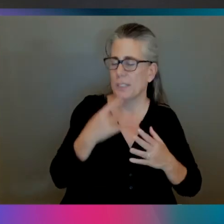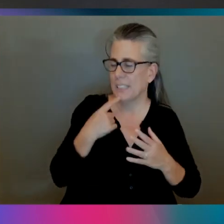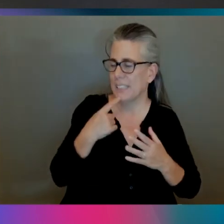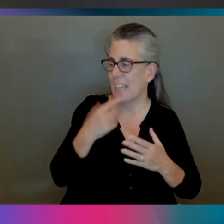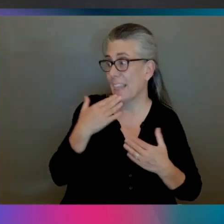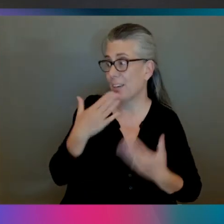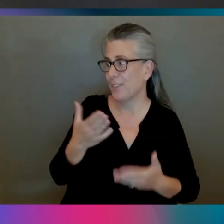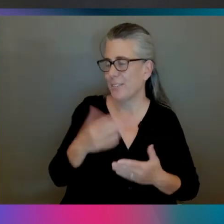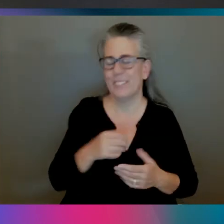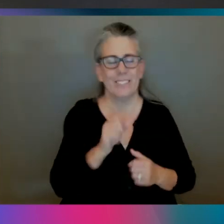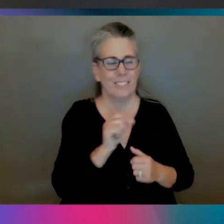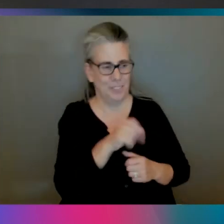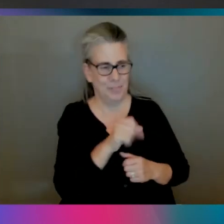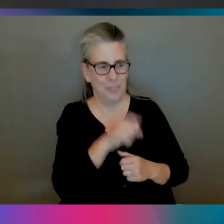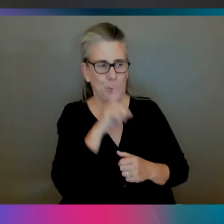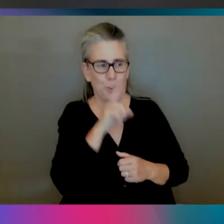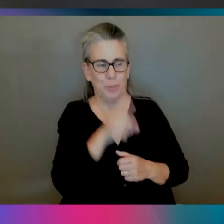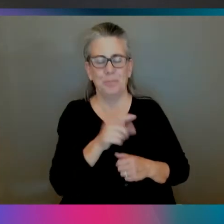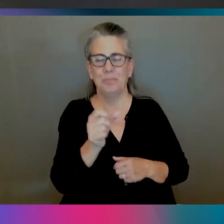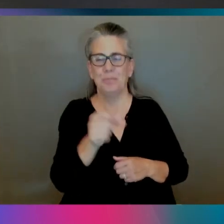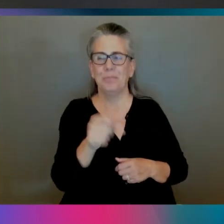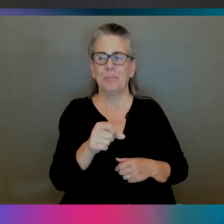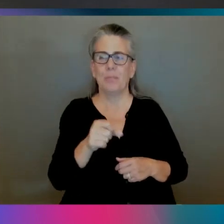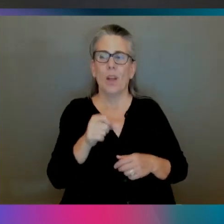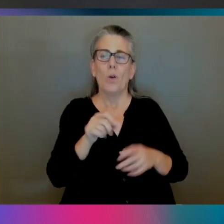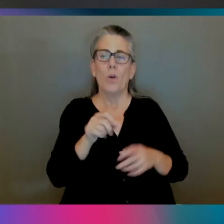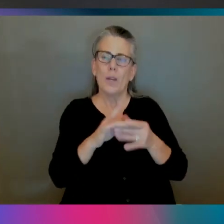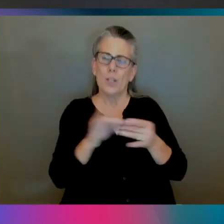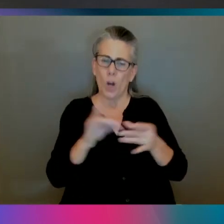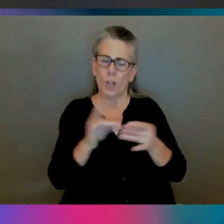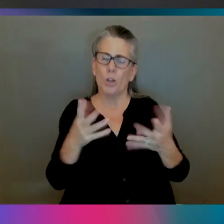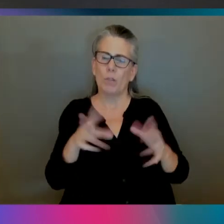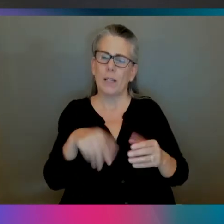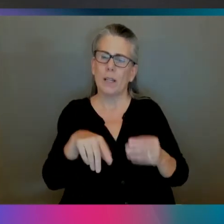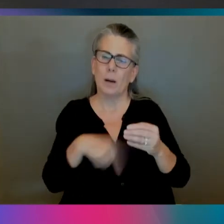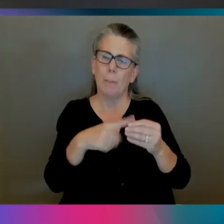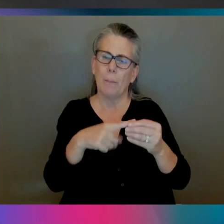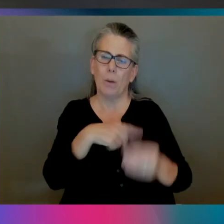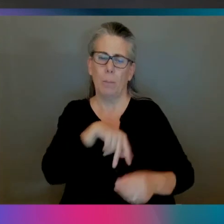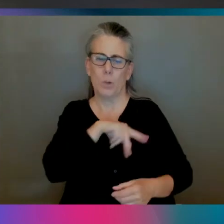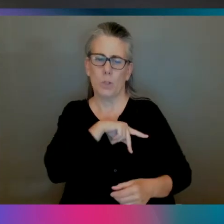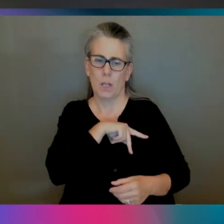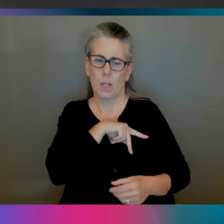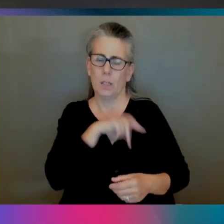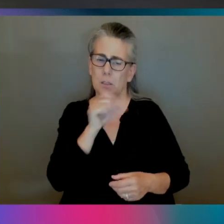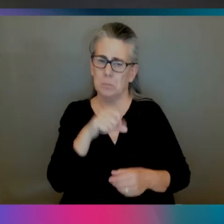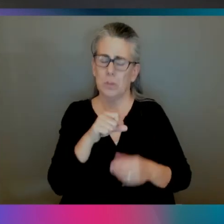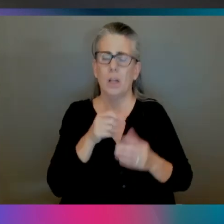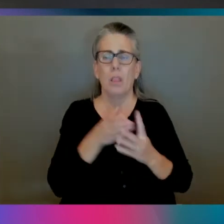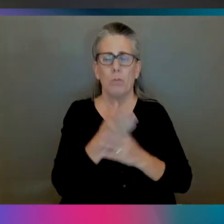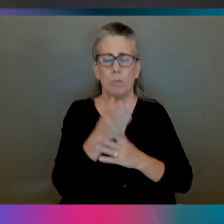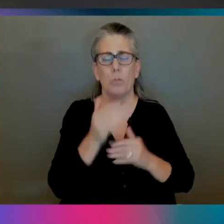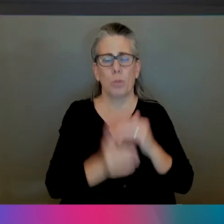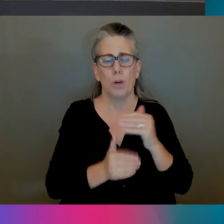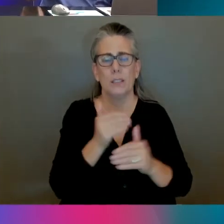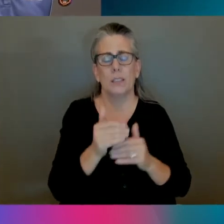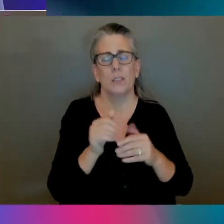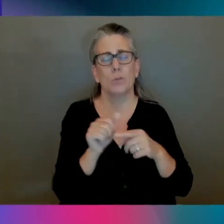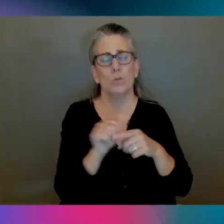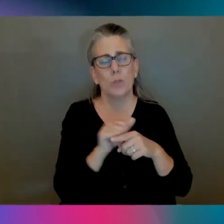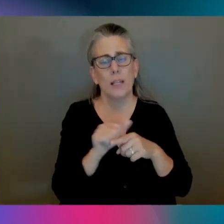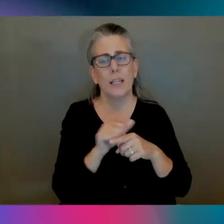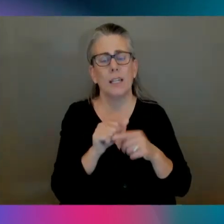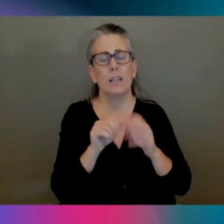and again, remember we did talk about personalize. Yeah. So that's another one where it's like you still go through the process of training the models with the data. You're just not